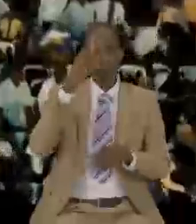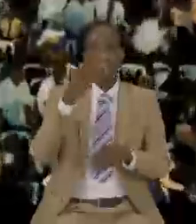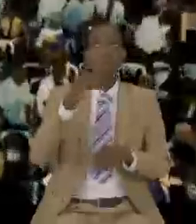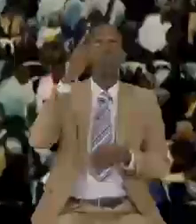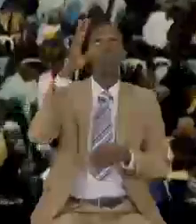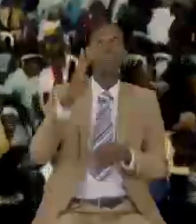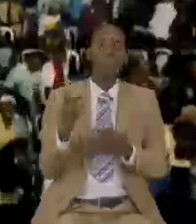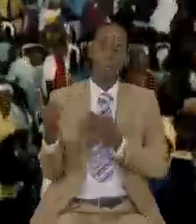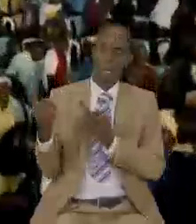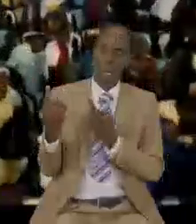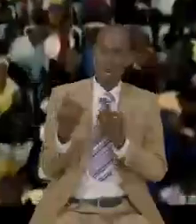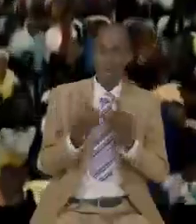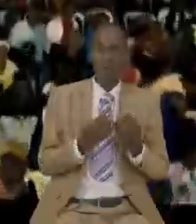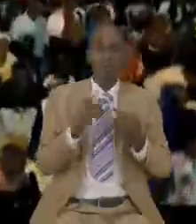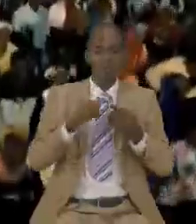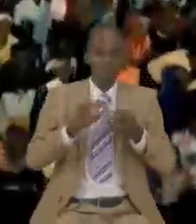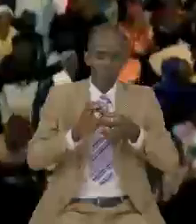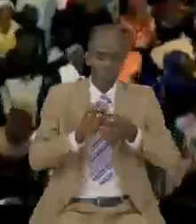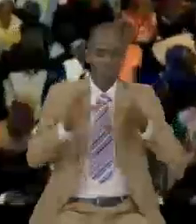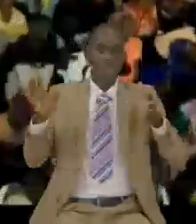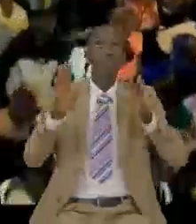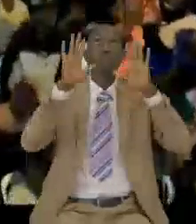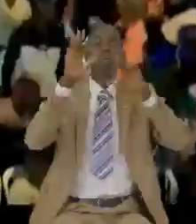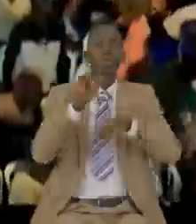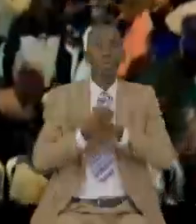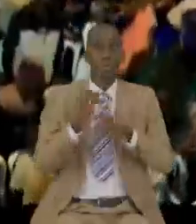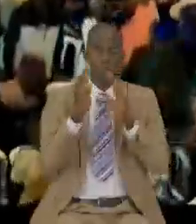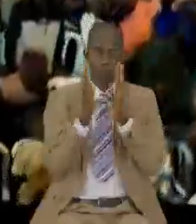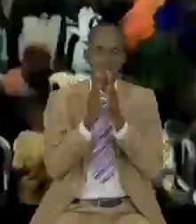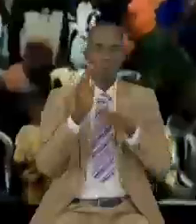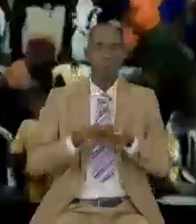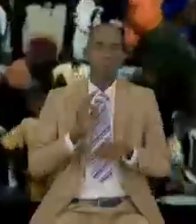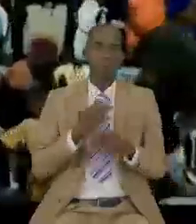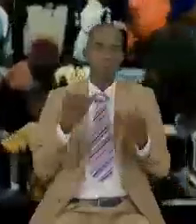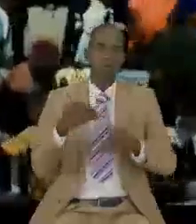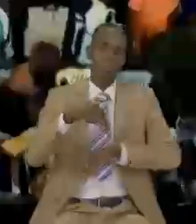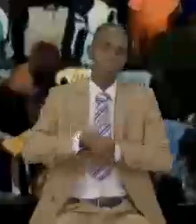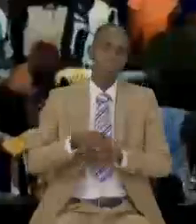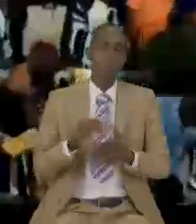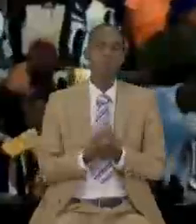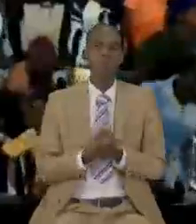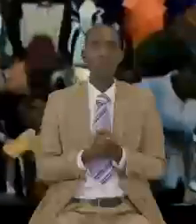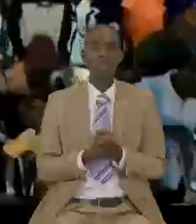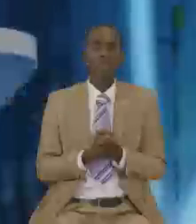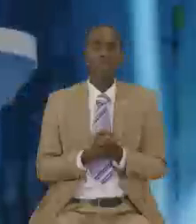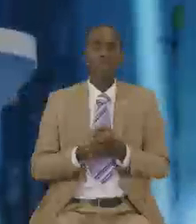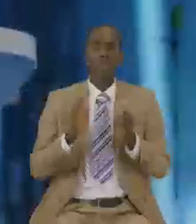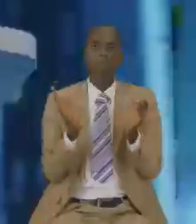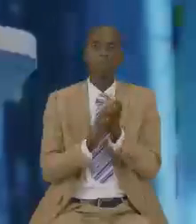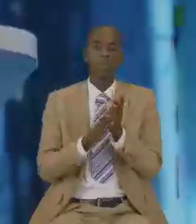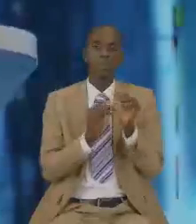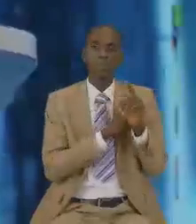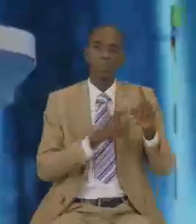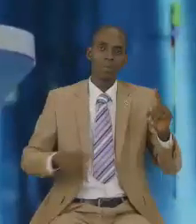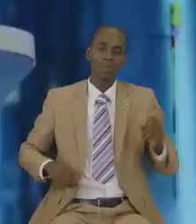to release the miracle prayer tonight. Welcome, sir. Praise the Lord.